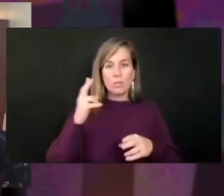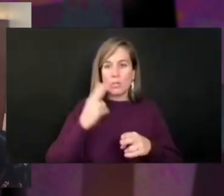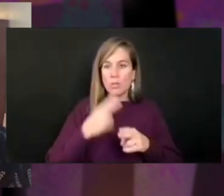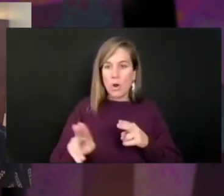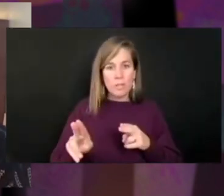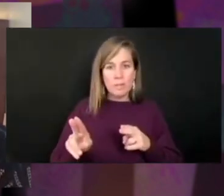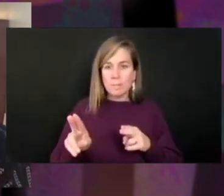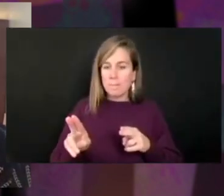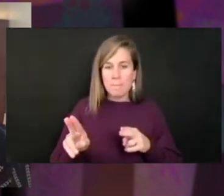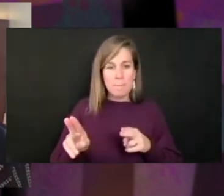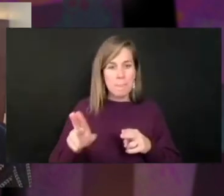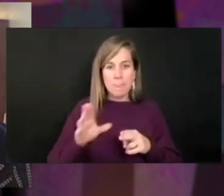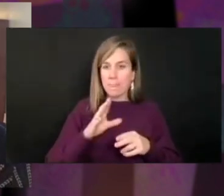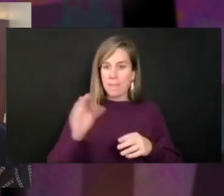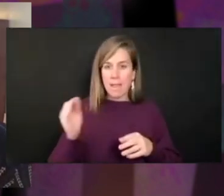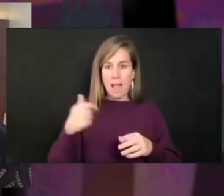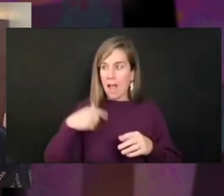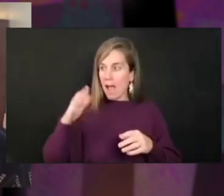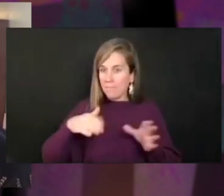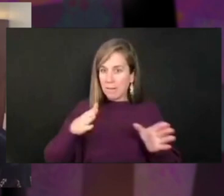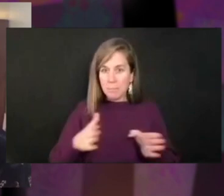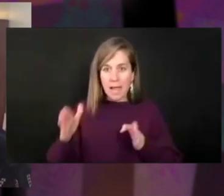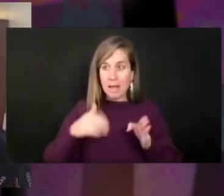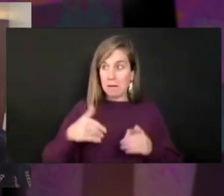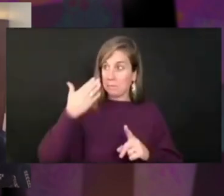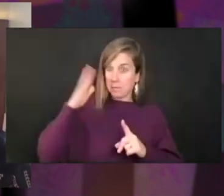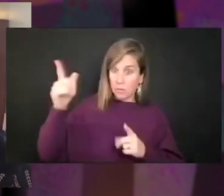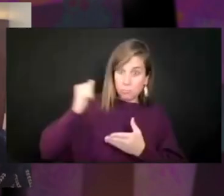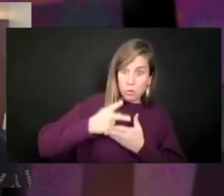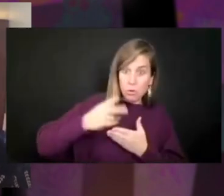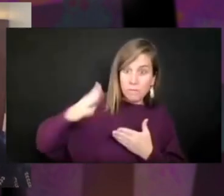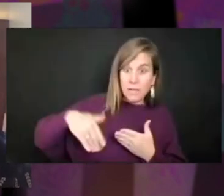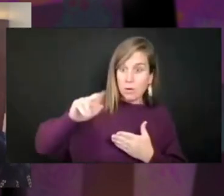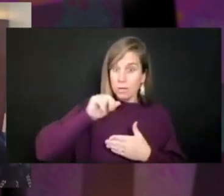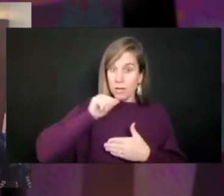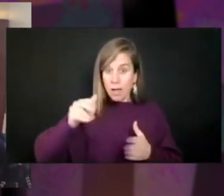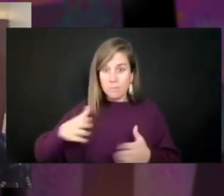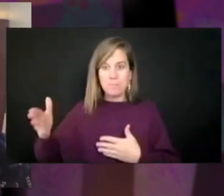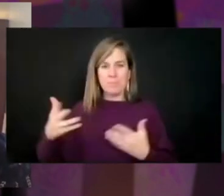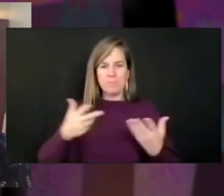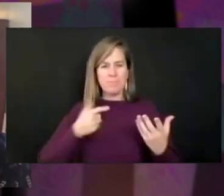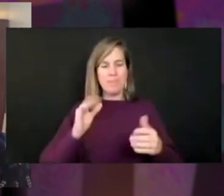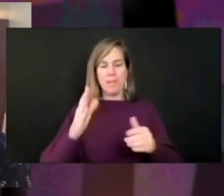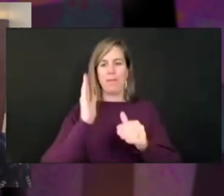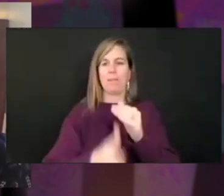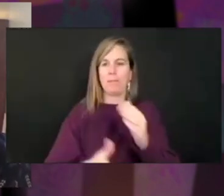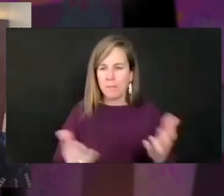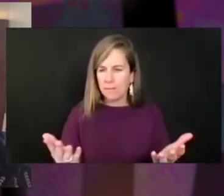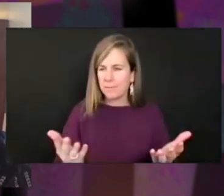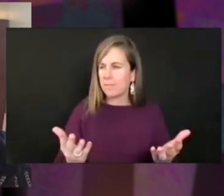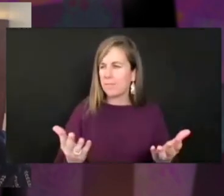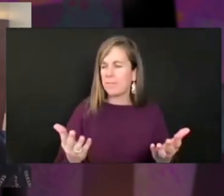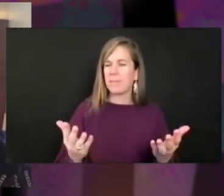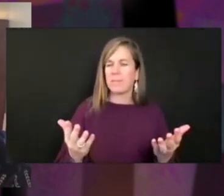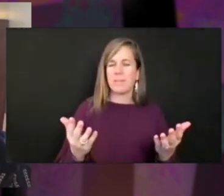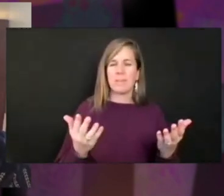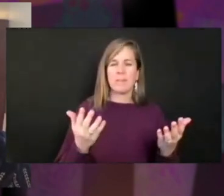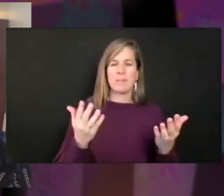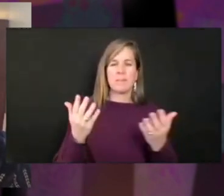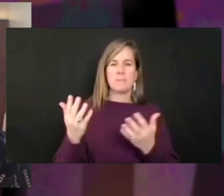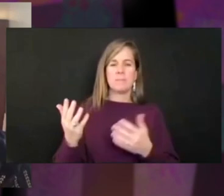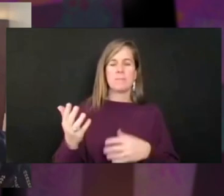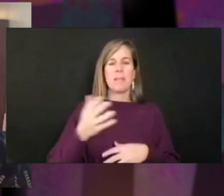And you haven't been able to start planning because you don't know if you have those funds yet. And then it has to end. And in terms of the ways